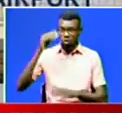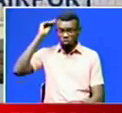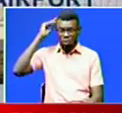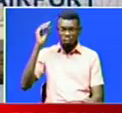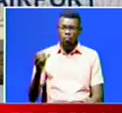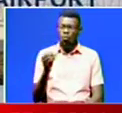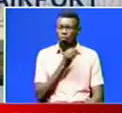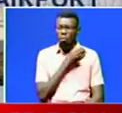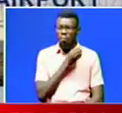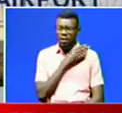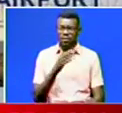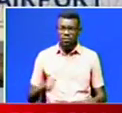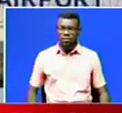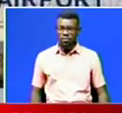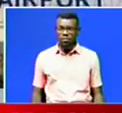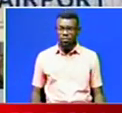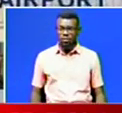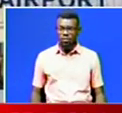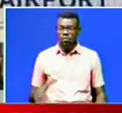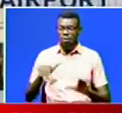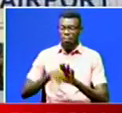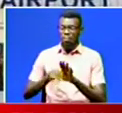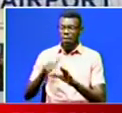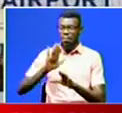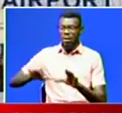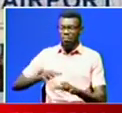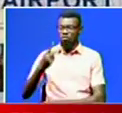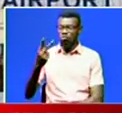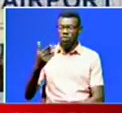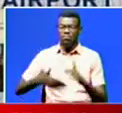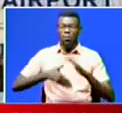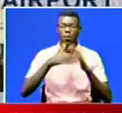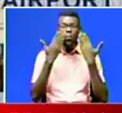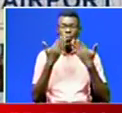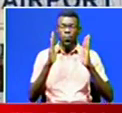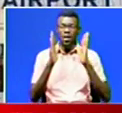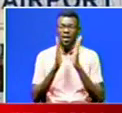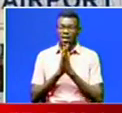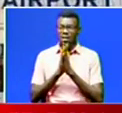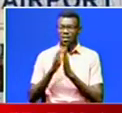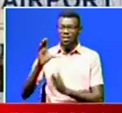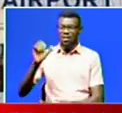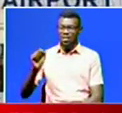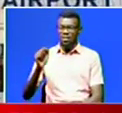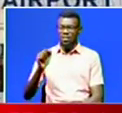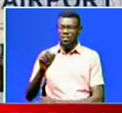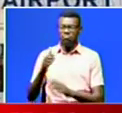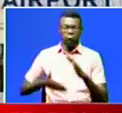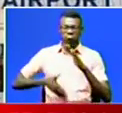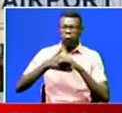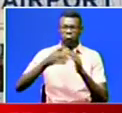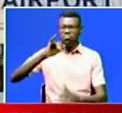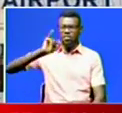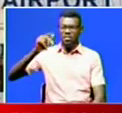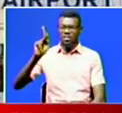protested alleged deportation of its two members of parliament and a cabinet minister at the Jomo Kenyatta International